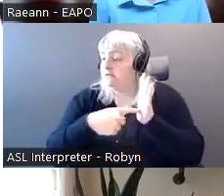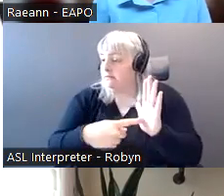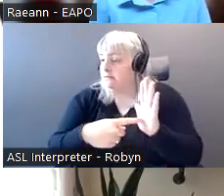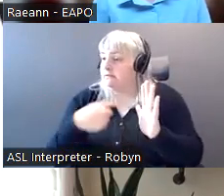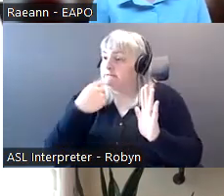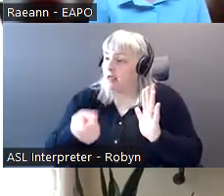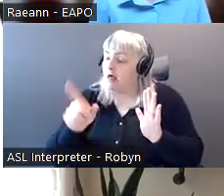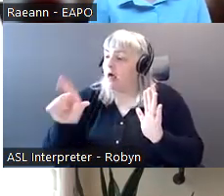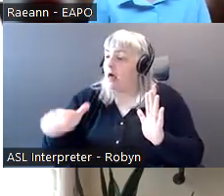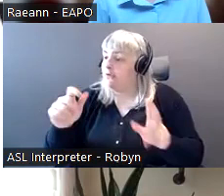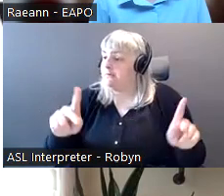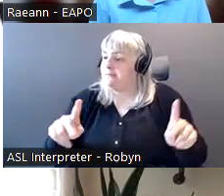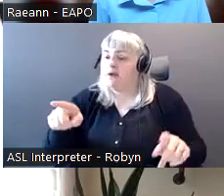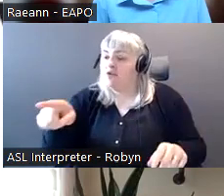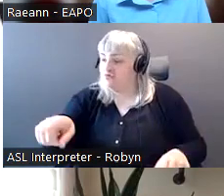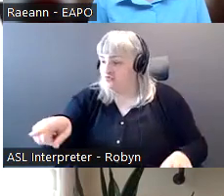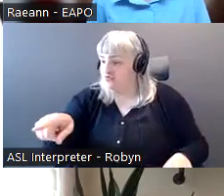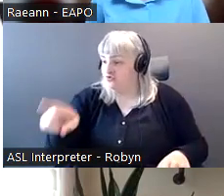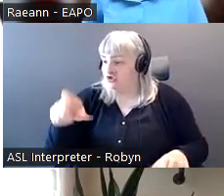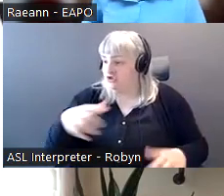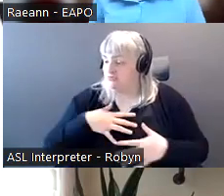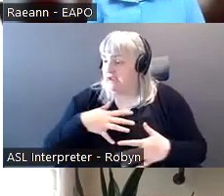but we haven't in 10 years. So